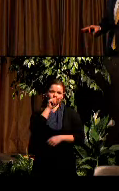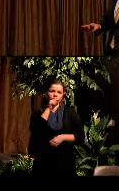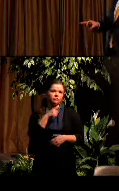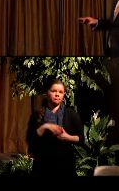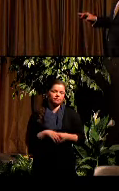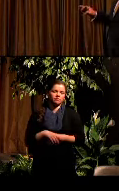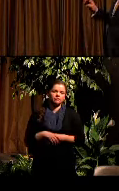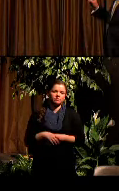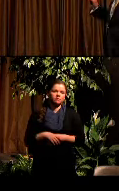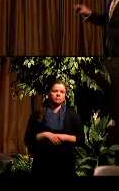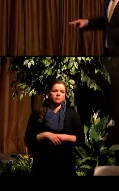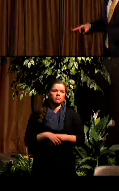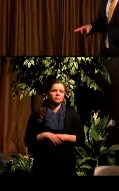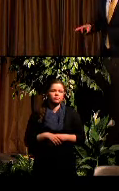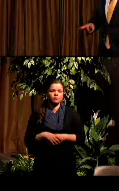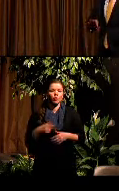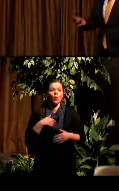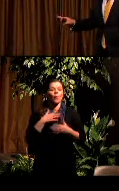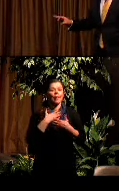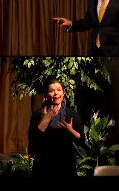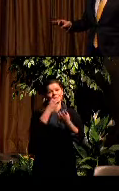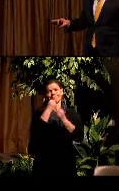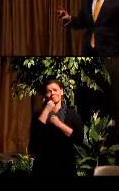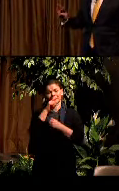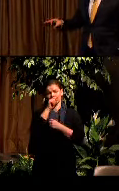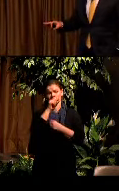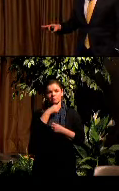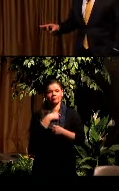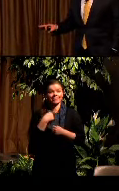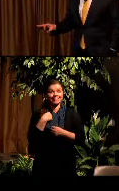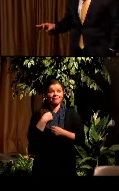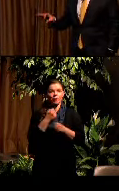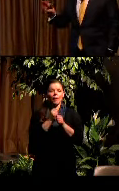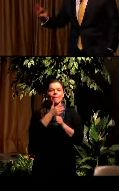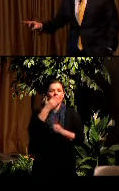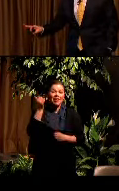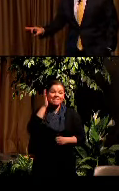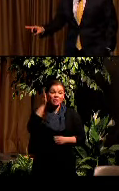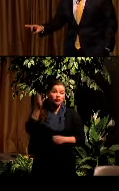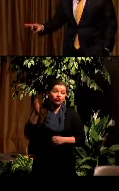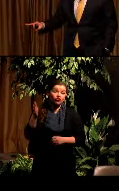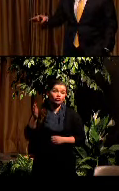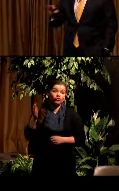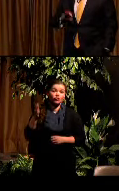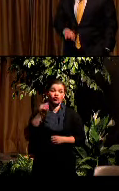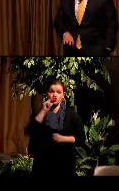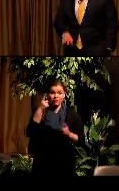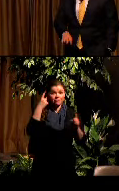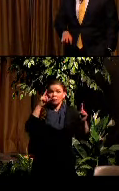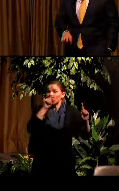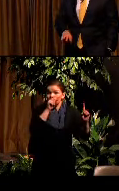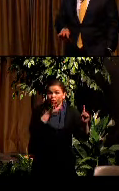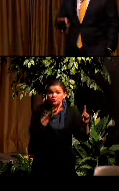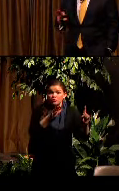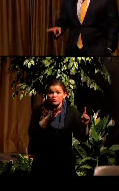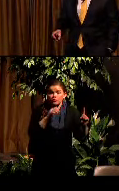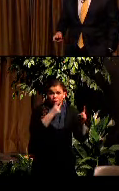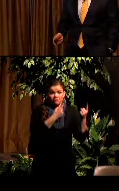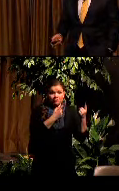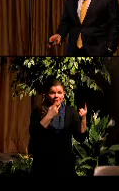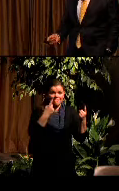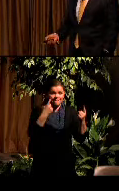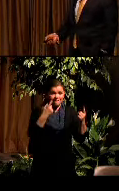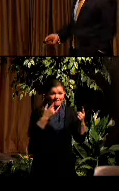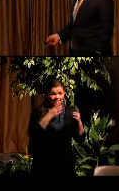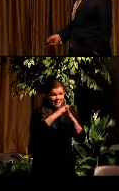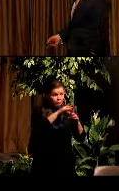conserve, we can make a much better future, for not just for birds, but by doing it for birds, we do it for ourselves. This is